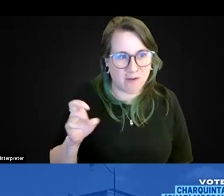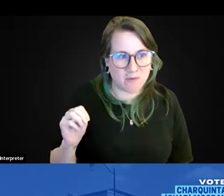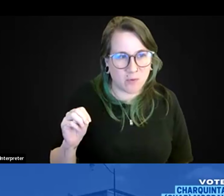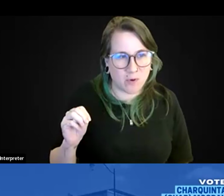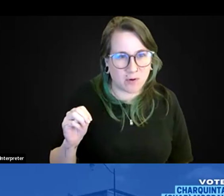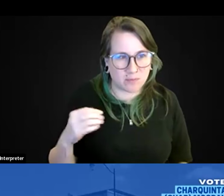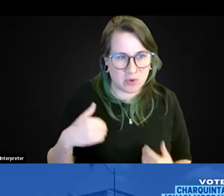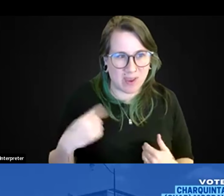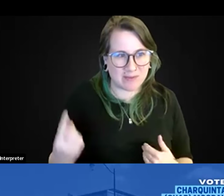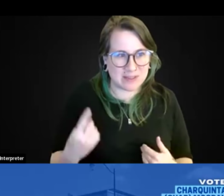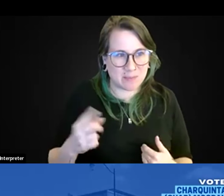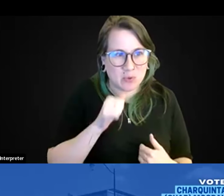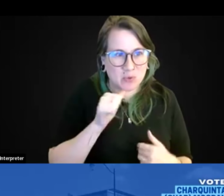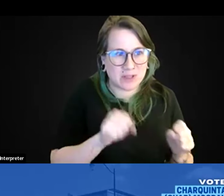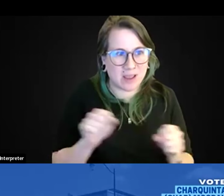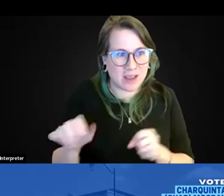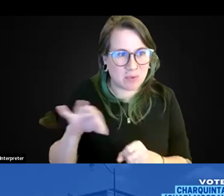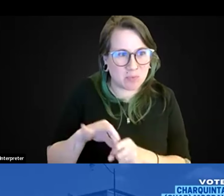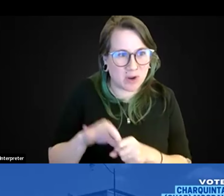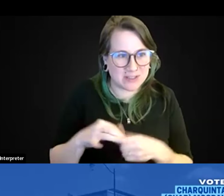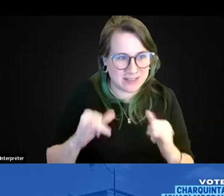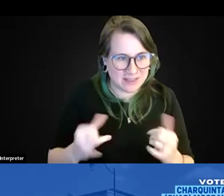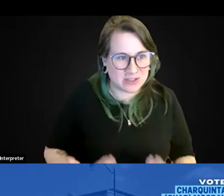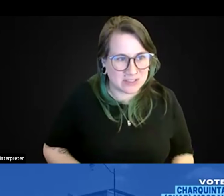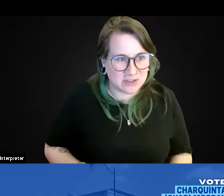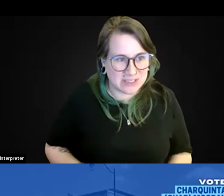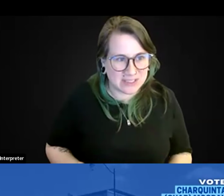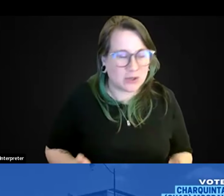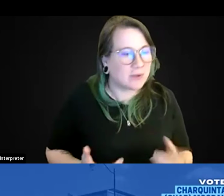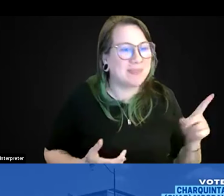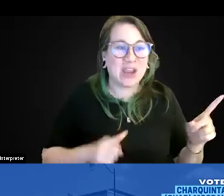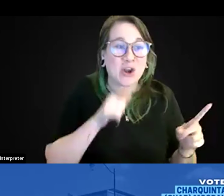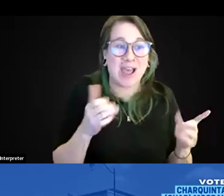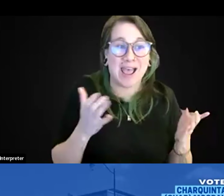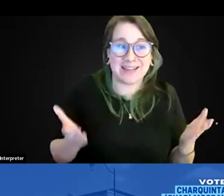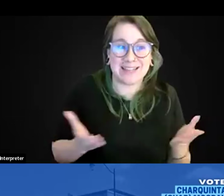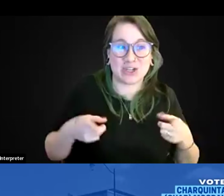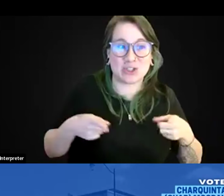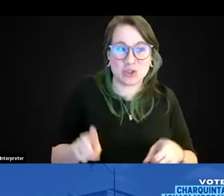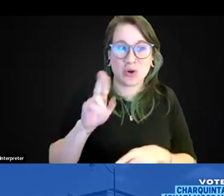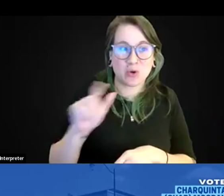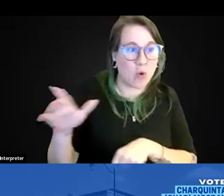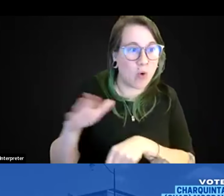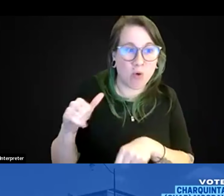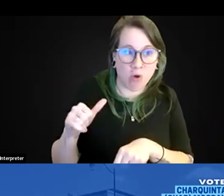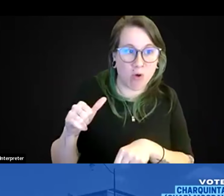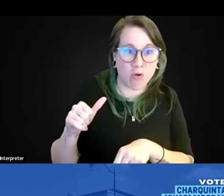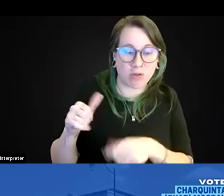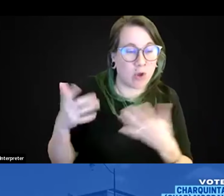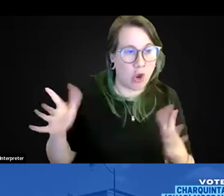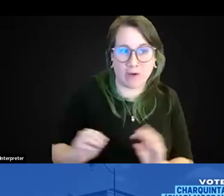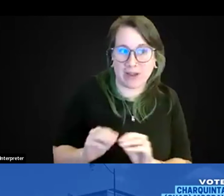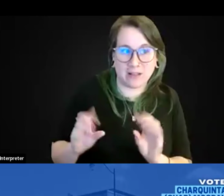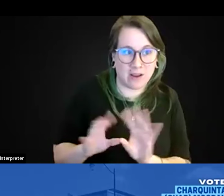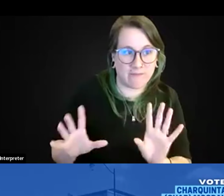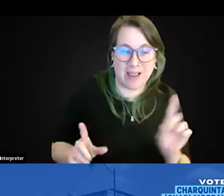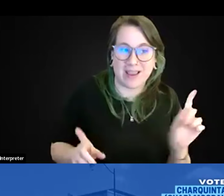though you have someone that's not able to vote, they're still present. They're not present. They weren't here during roll call, as Commissioner Rhodes already